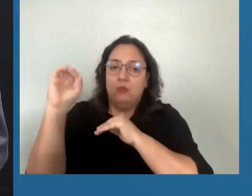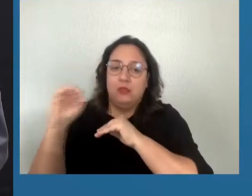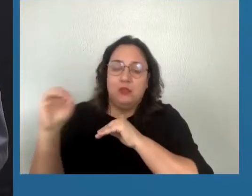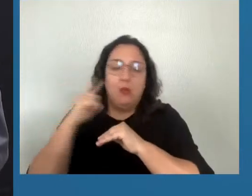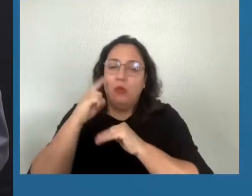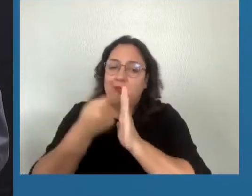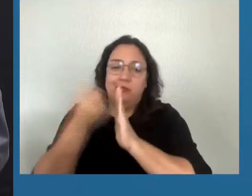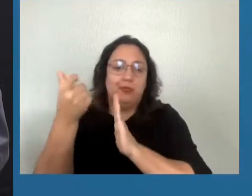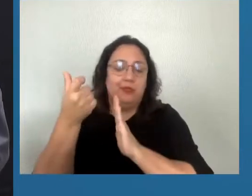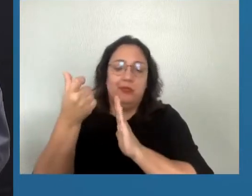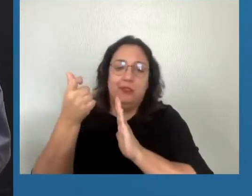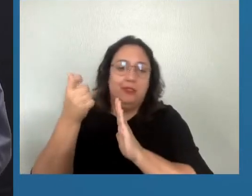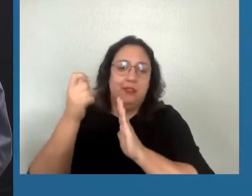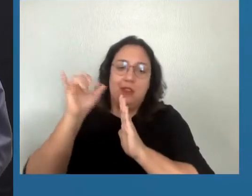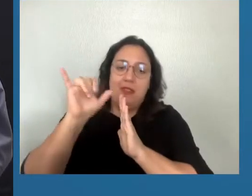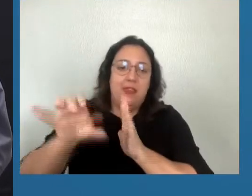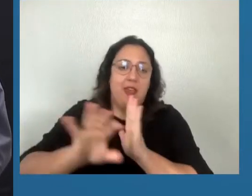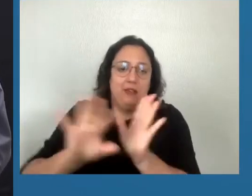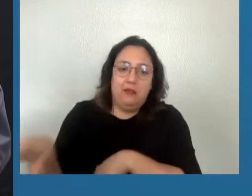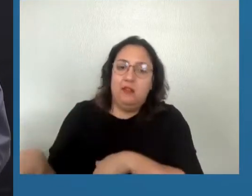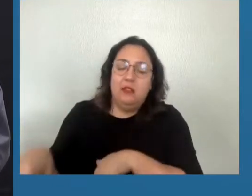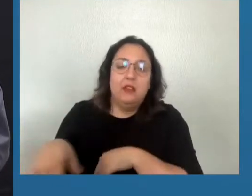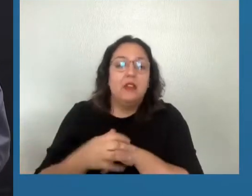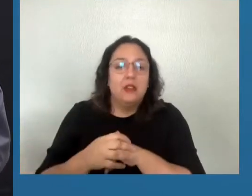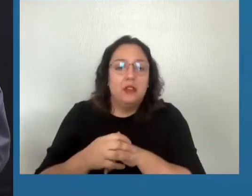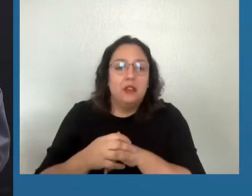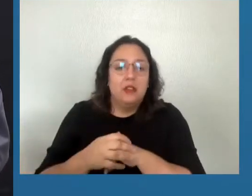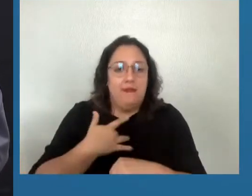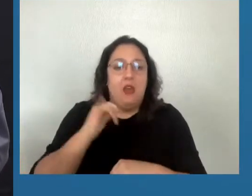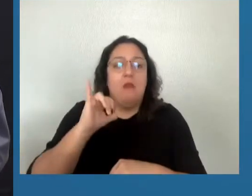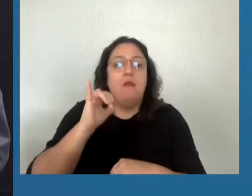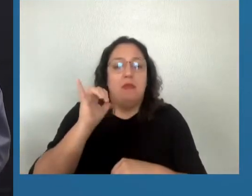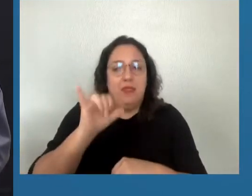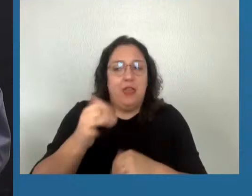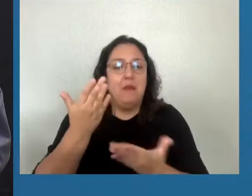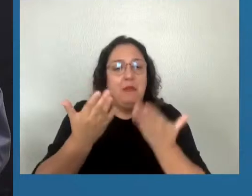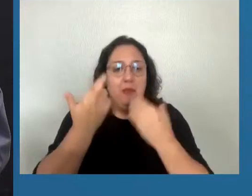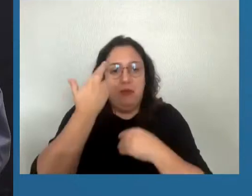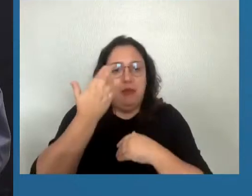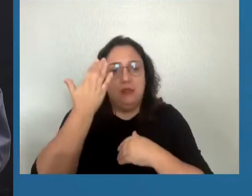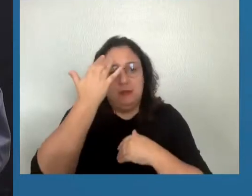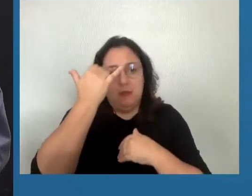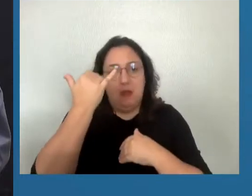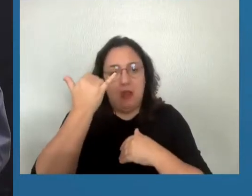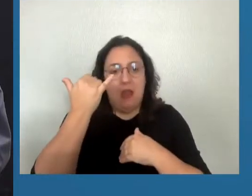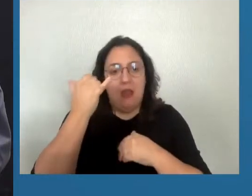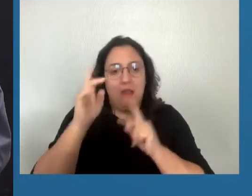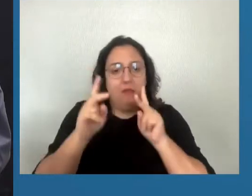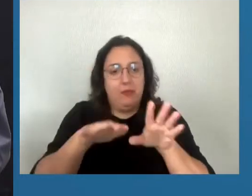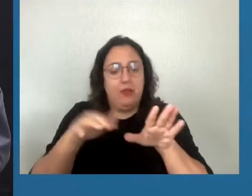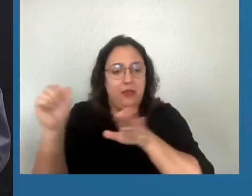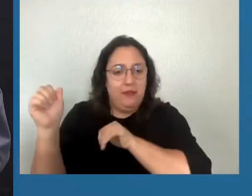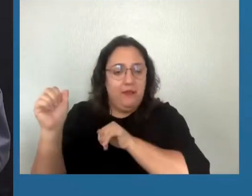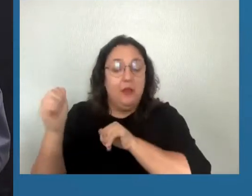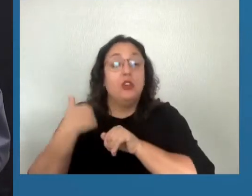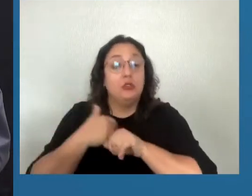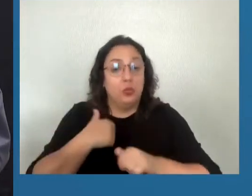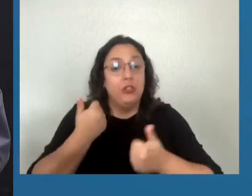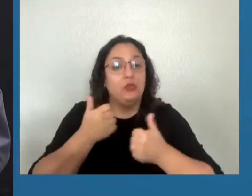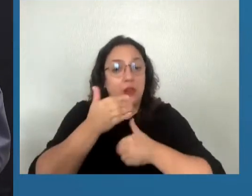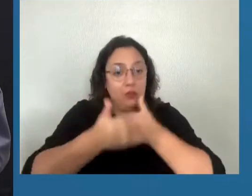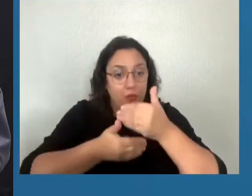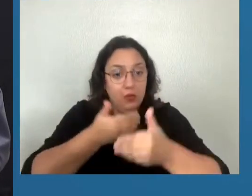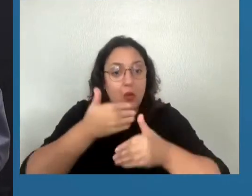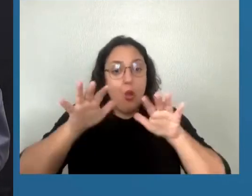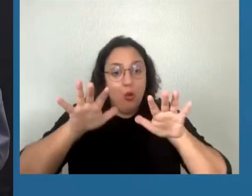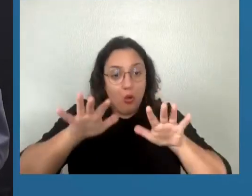that was perhaps instigating some of this. So we have taken steps to calm the situation down, provide them